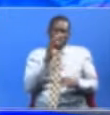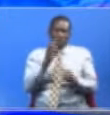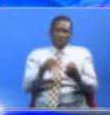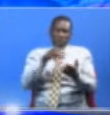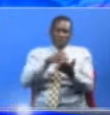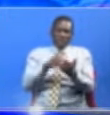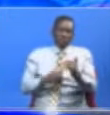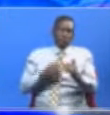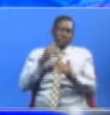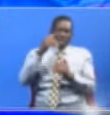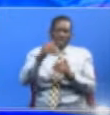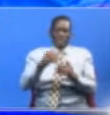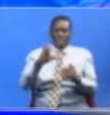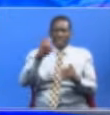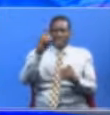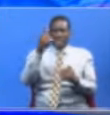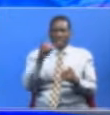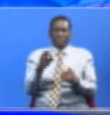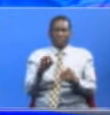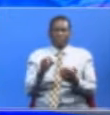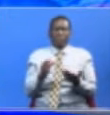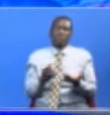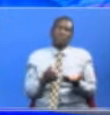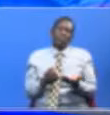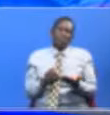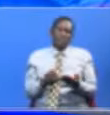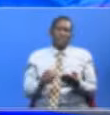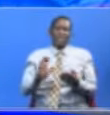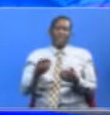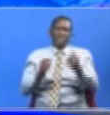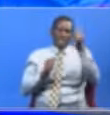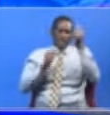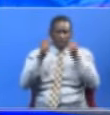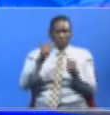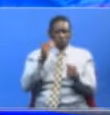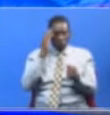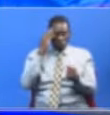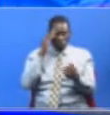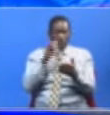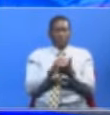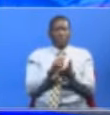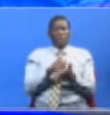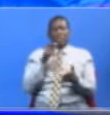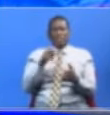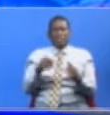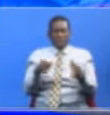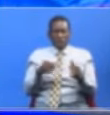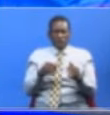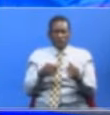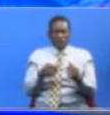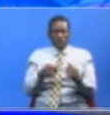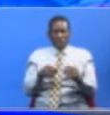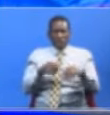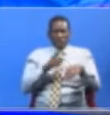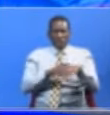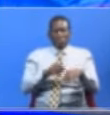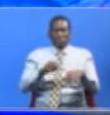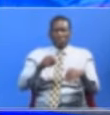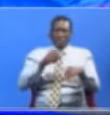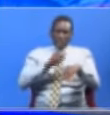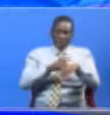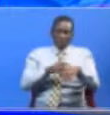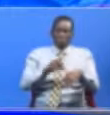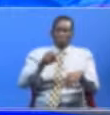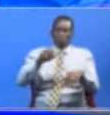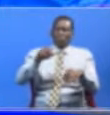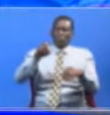succession at the helm of Kenya's military. Of course, noting that it is the turn of the Kenyan Navy with two lieutenant